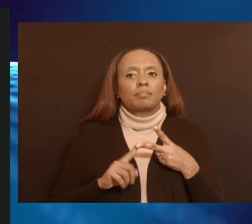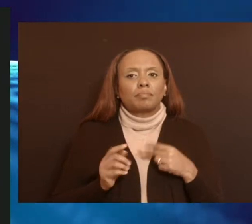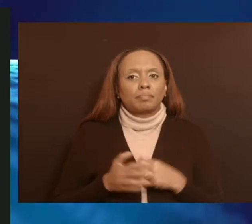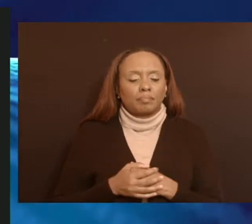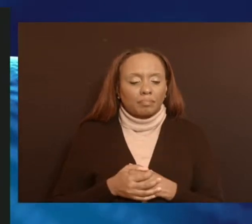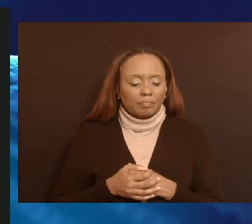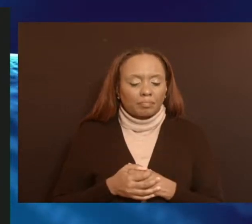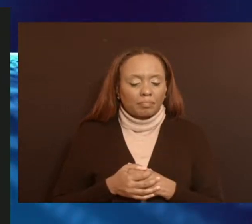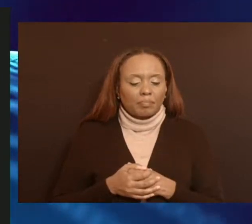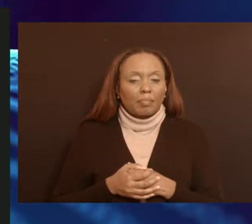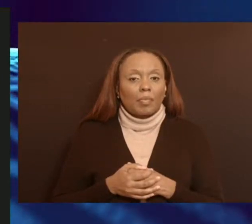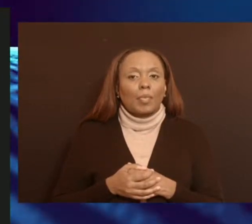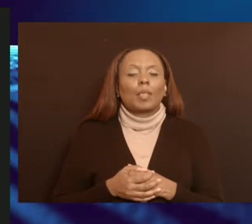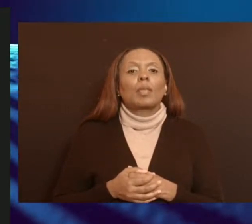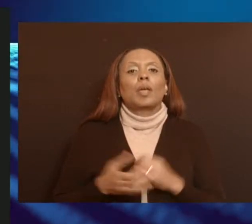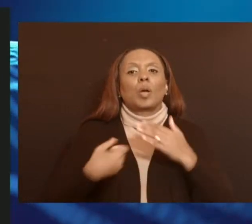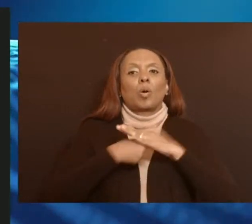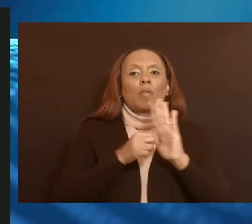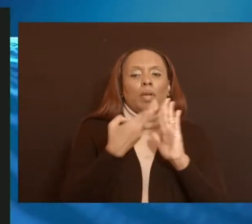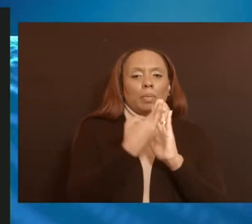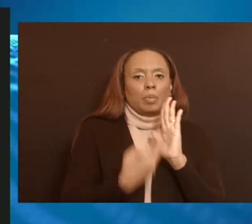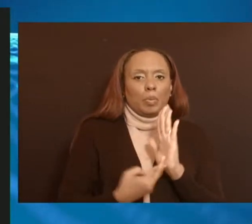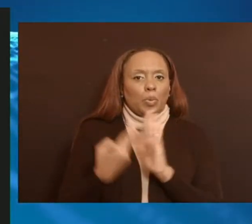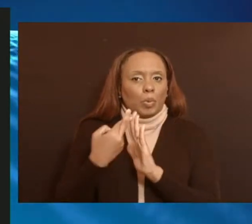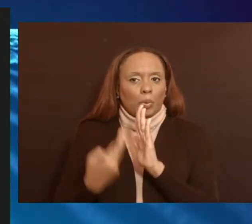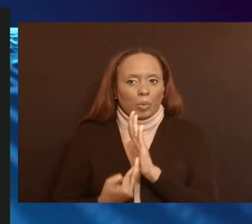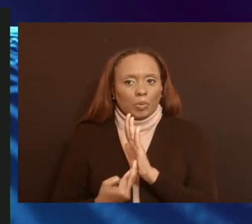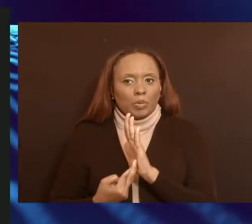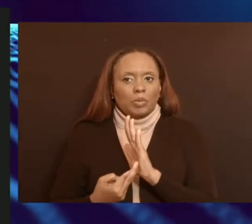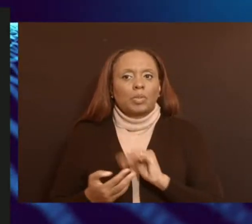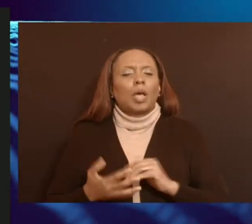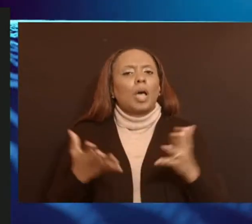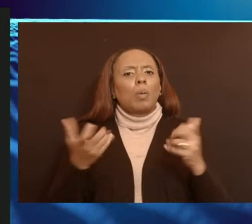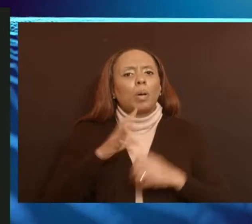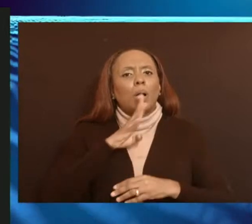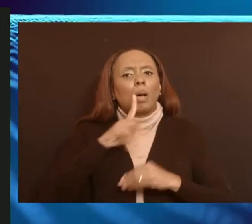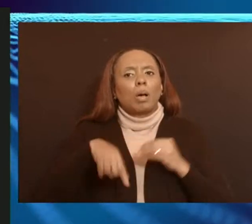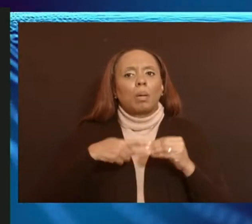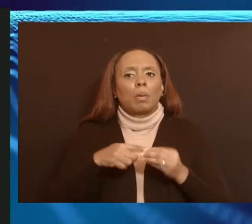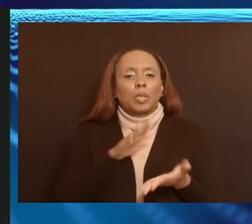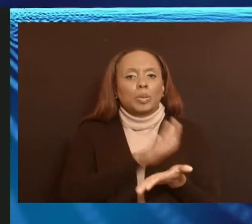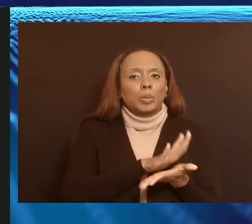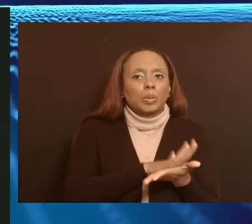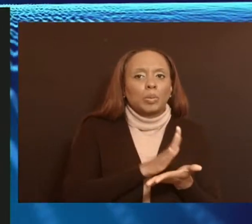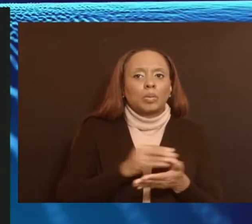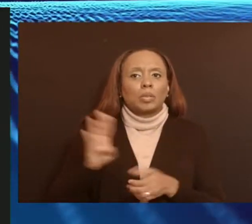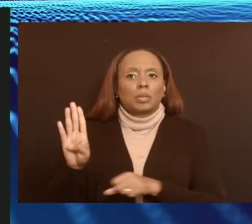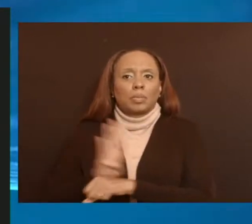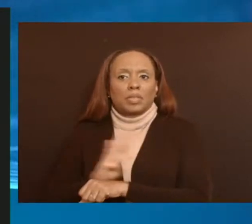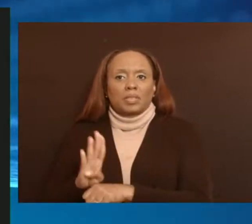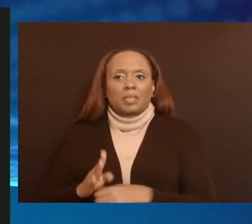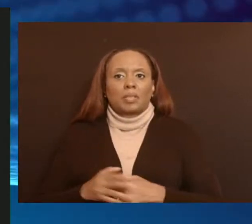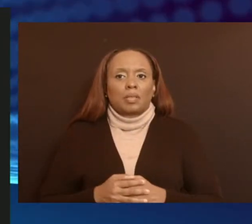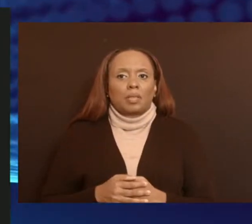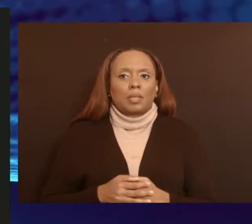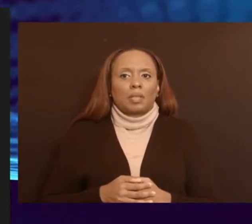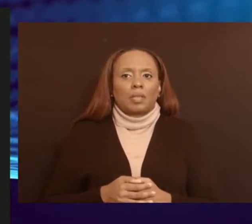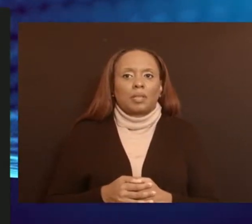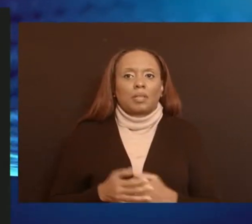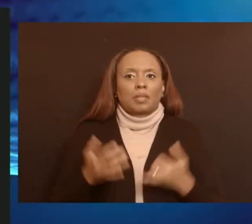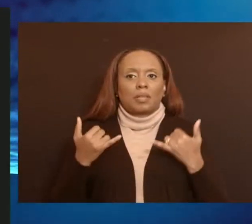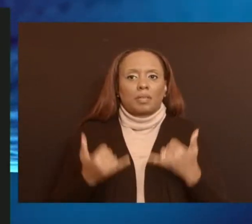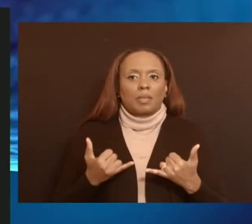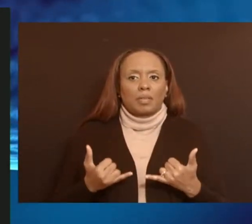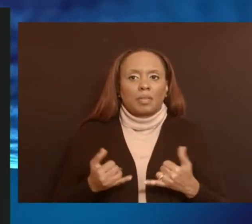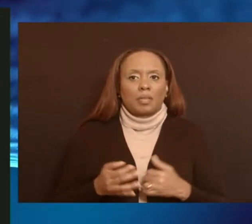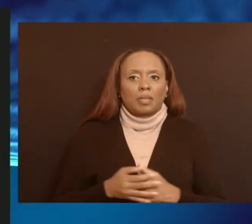and businesses when positive cases occur, because right now during this press conference, at no point in time did anybody